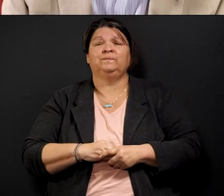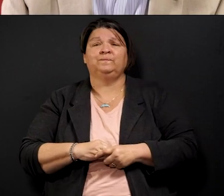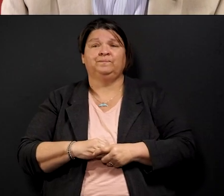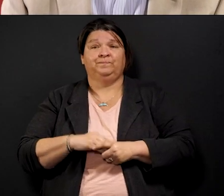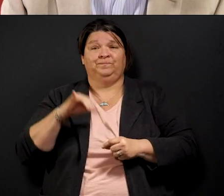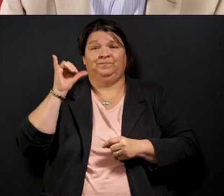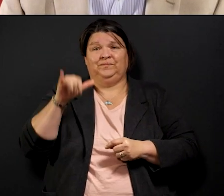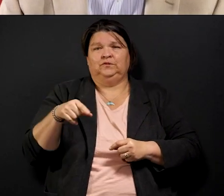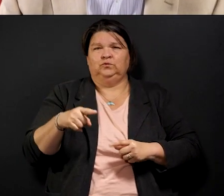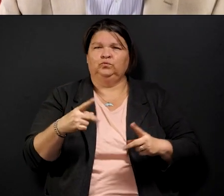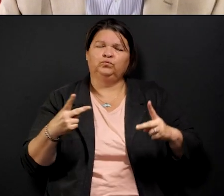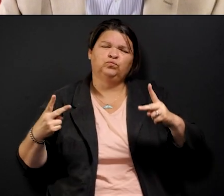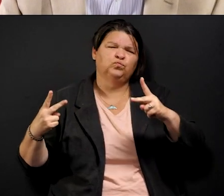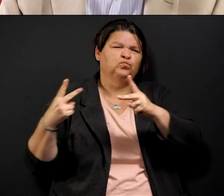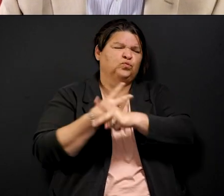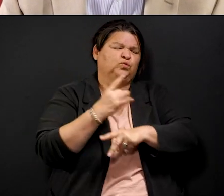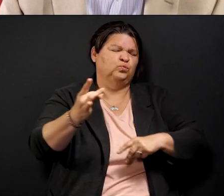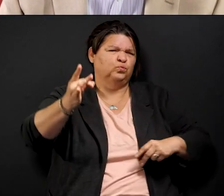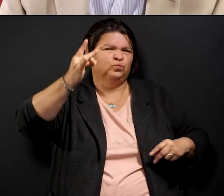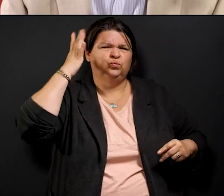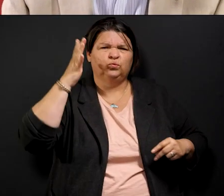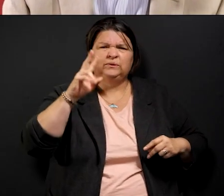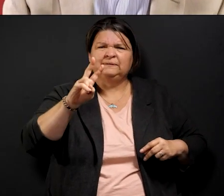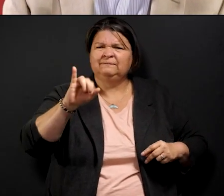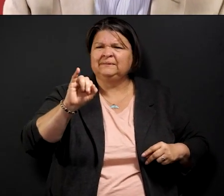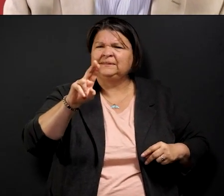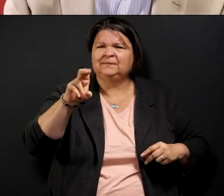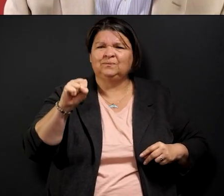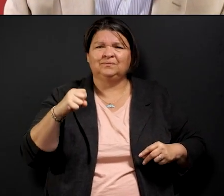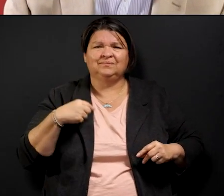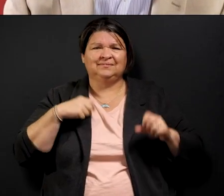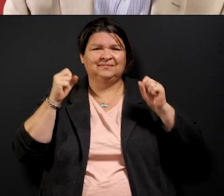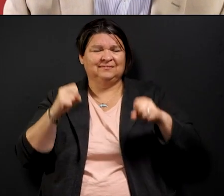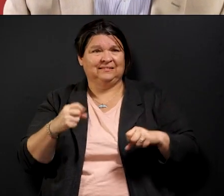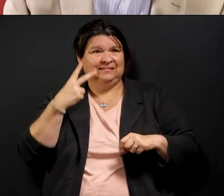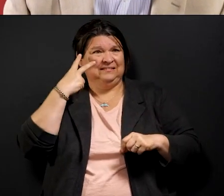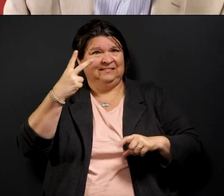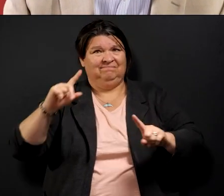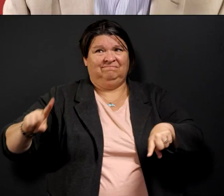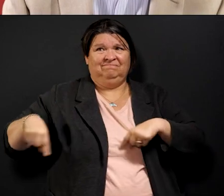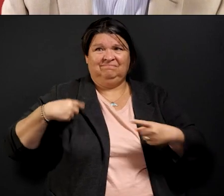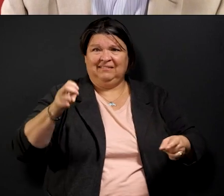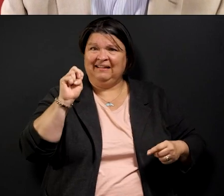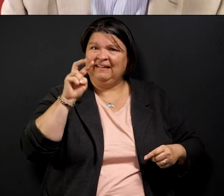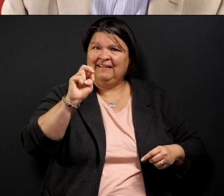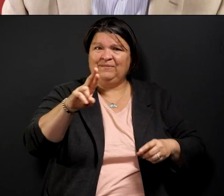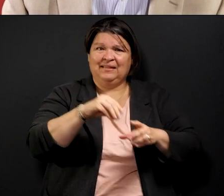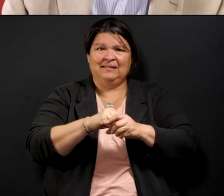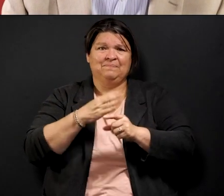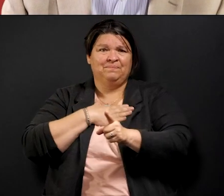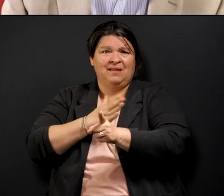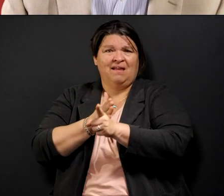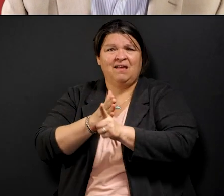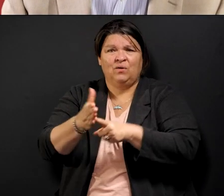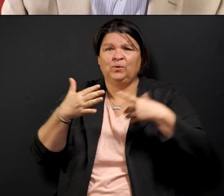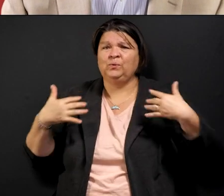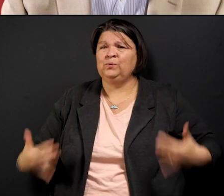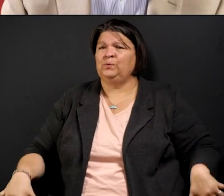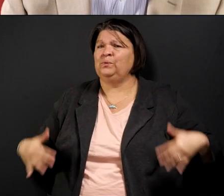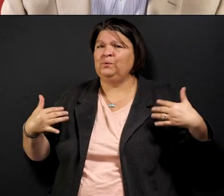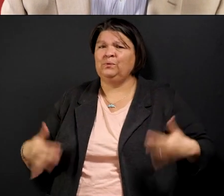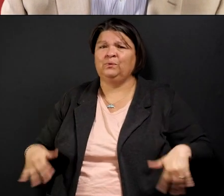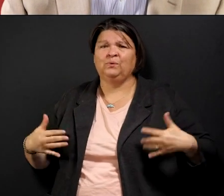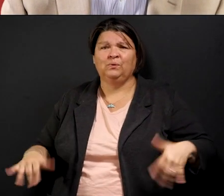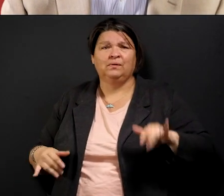on this, Mayor, for this committee to look at. We're going to need broad testing so that we can figure out very quickly where the new cases